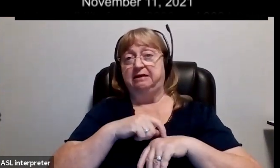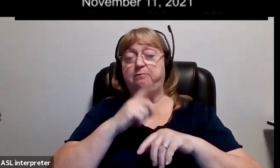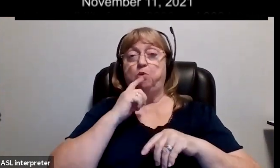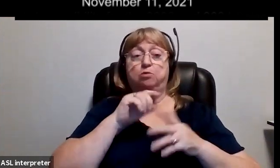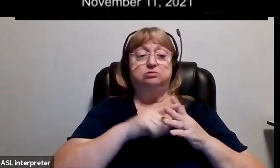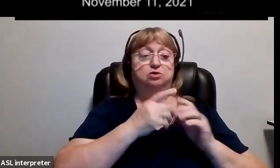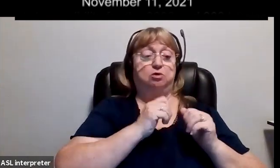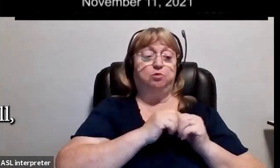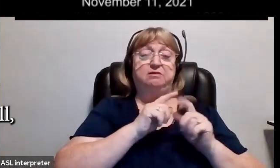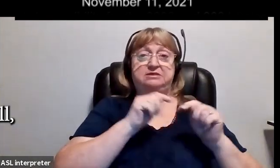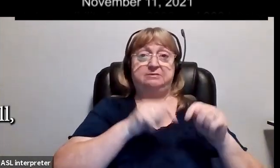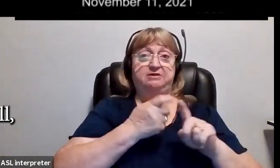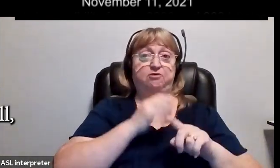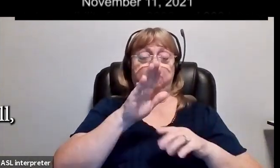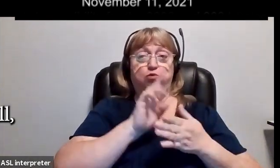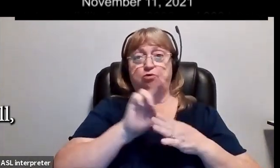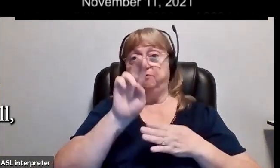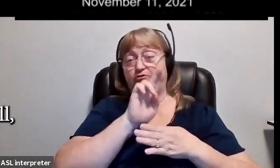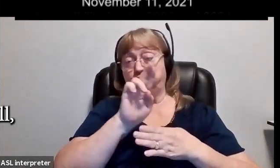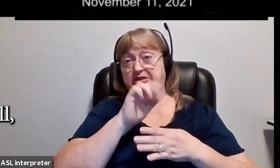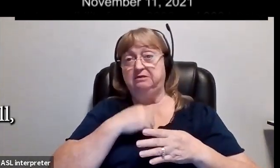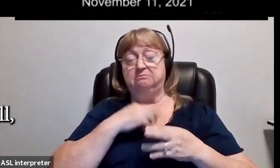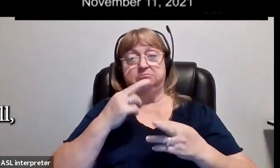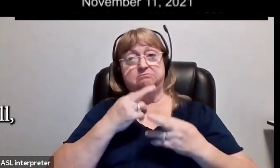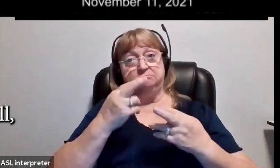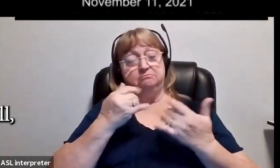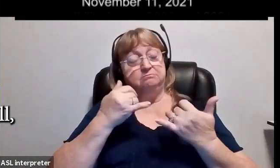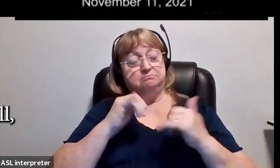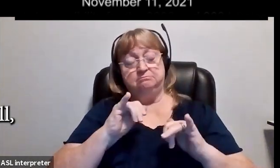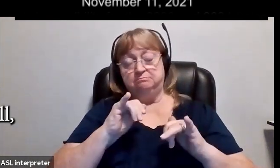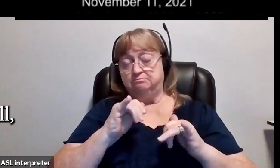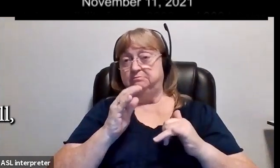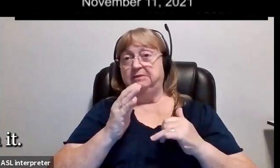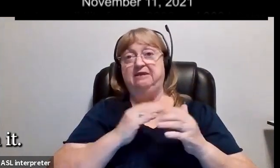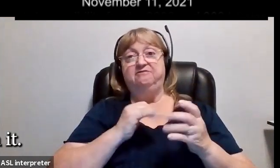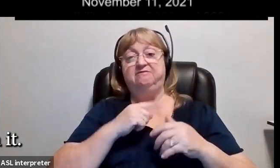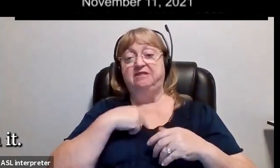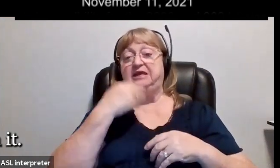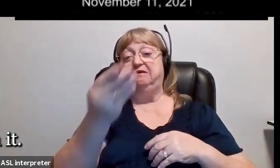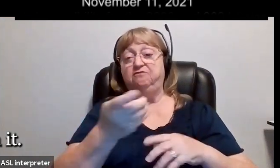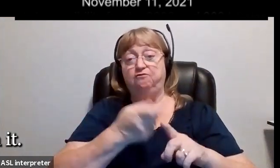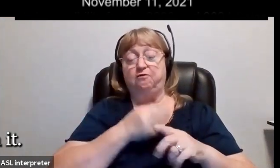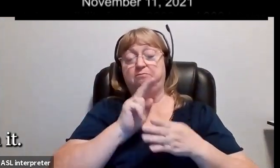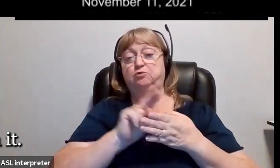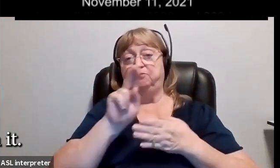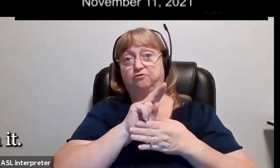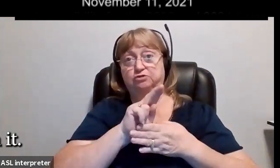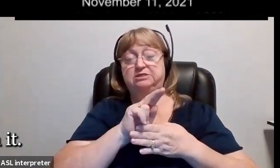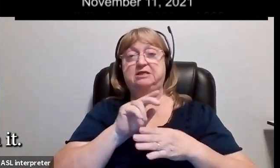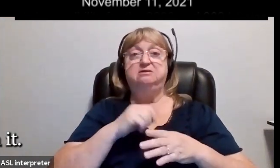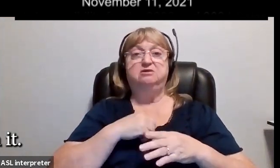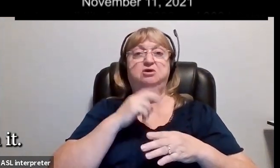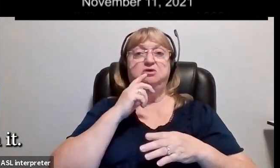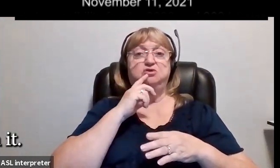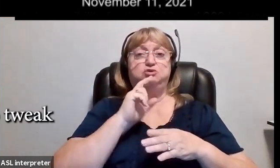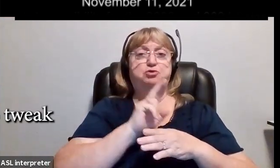your university. I'd strongly recommend that you still, even if you're given it a template from your university to use your